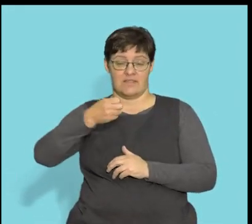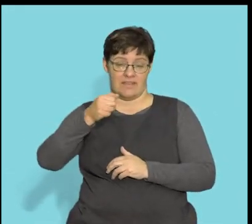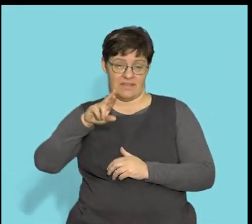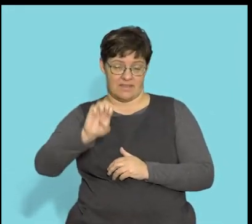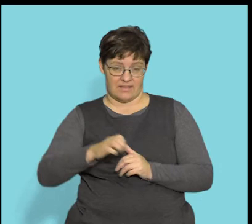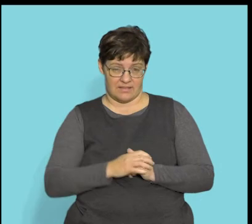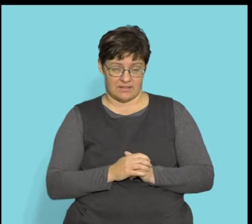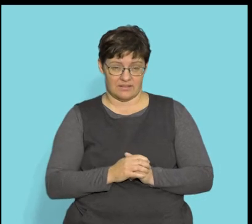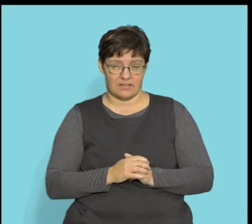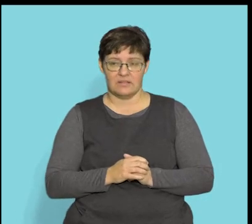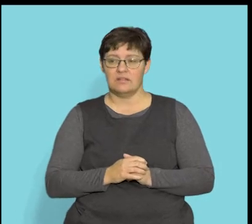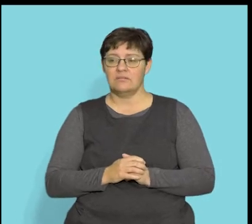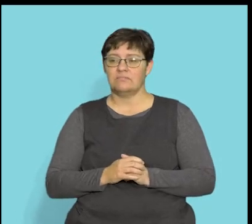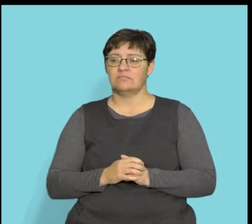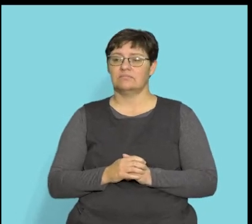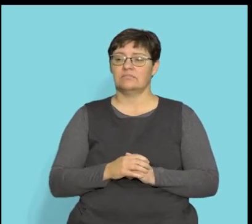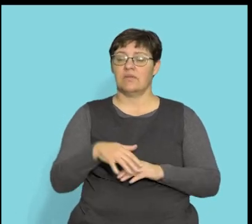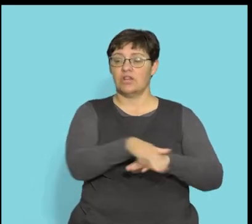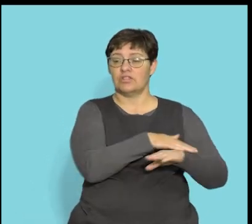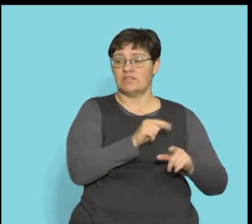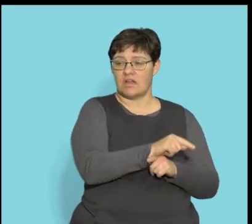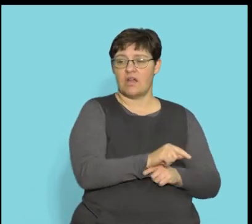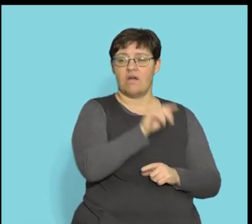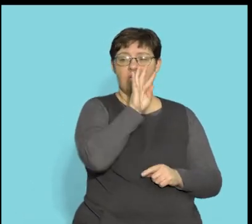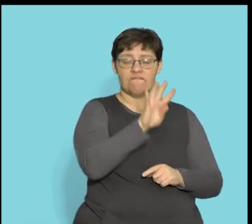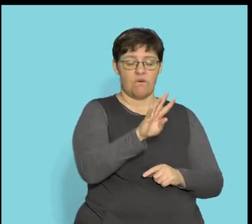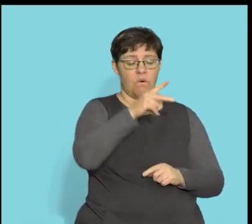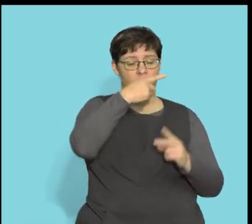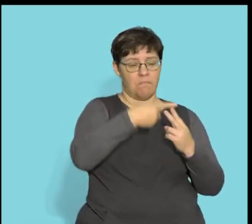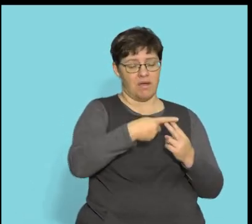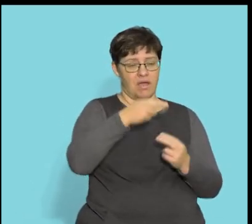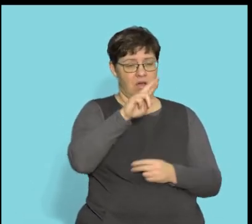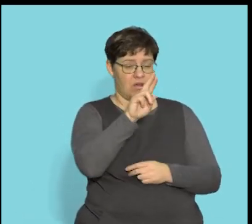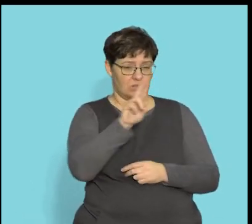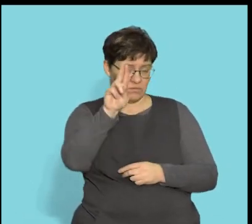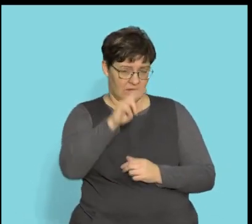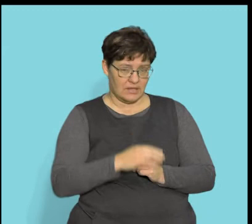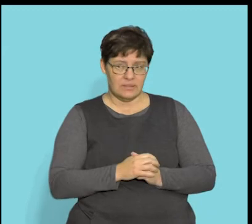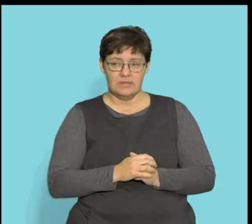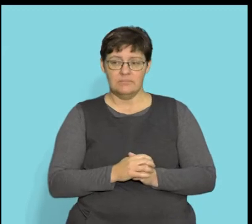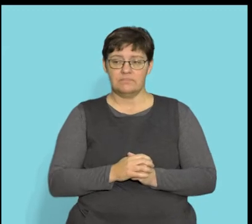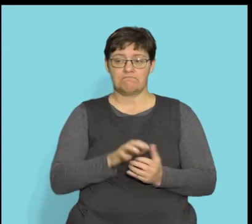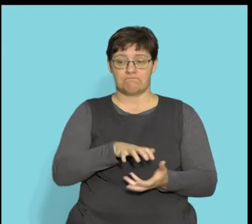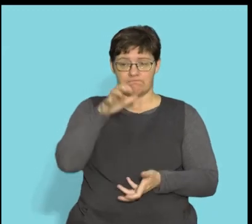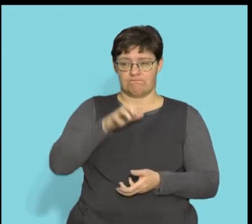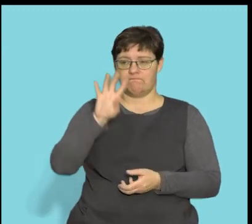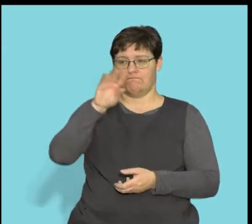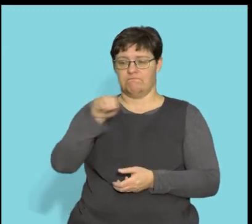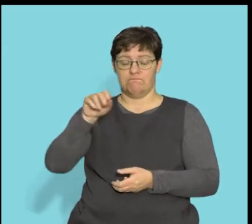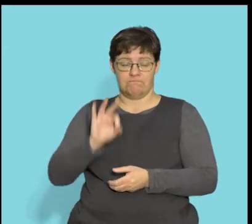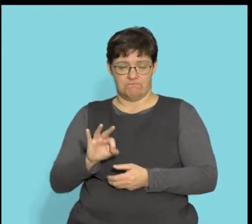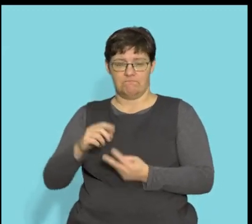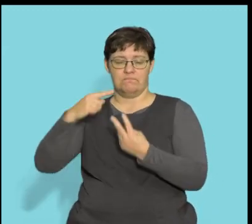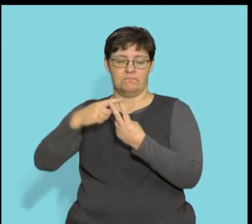the surface area is 4 pi r squared and the volume is 4 over 3